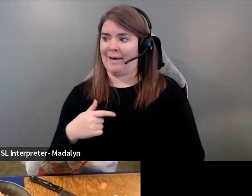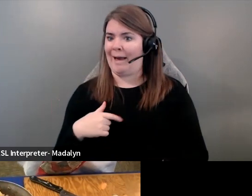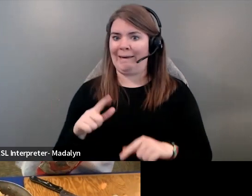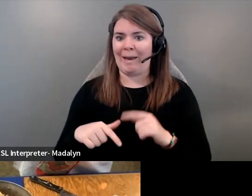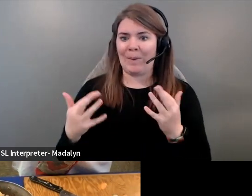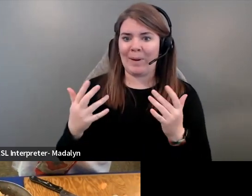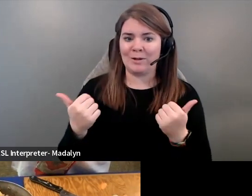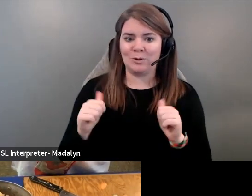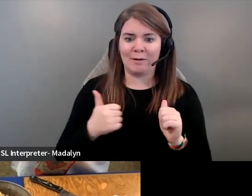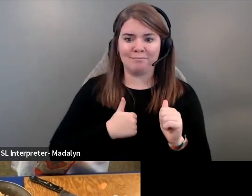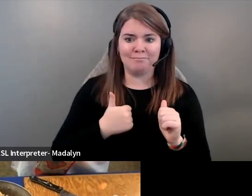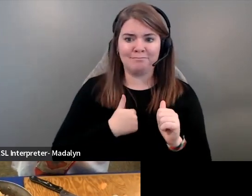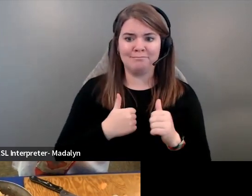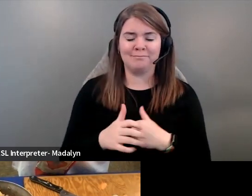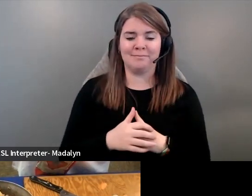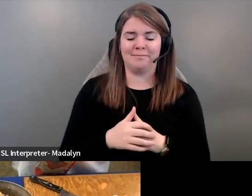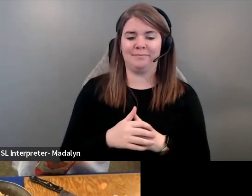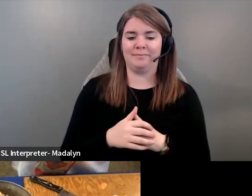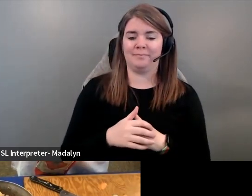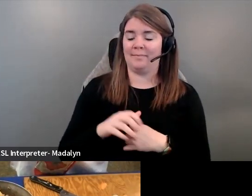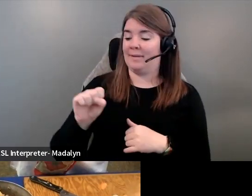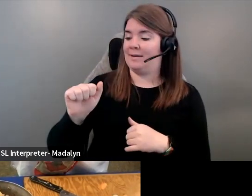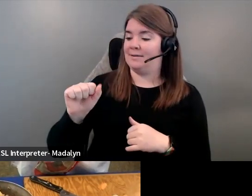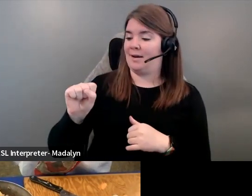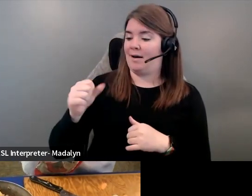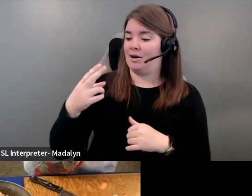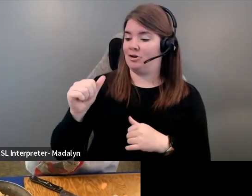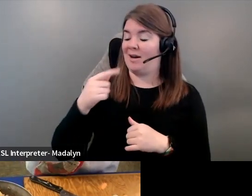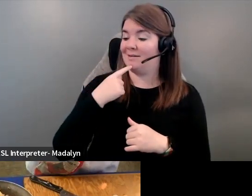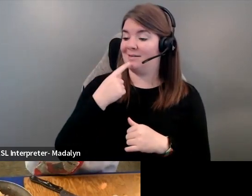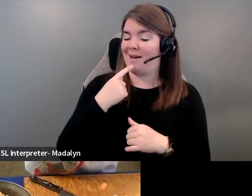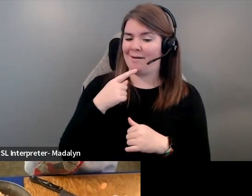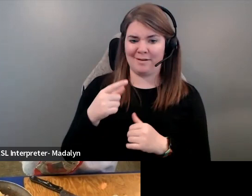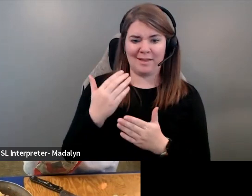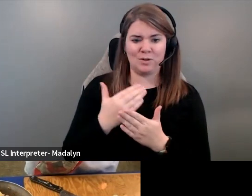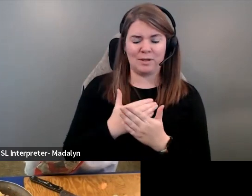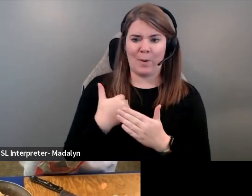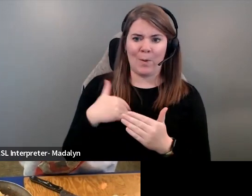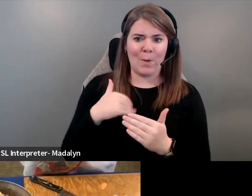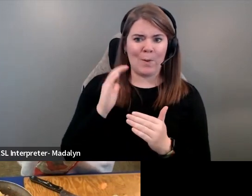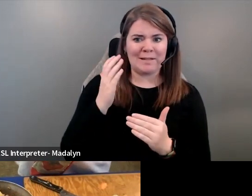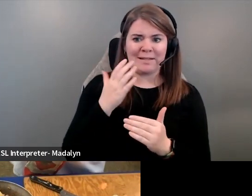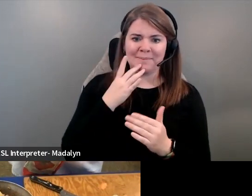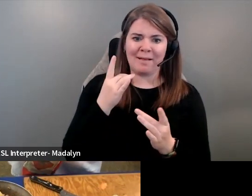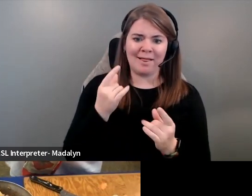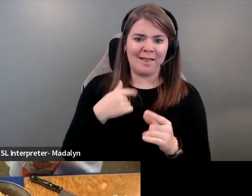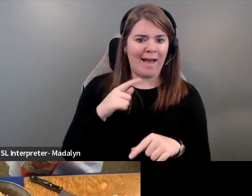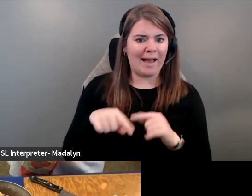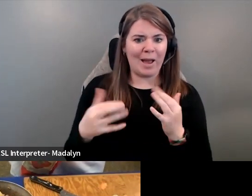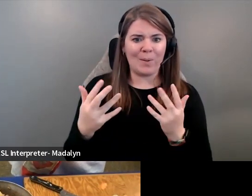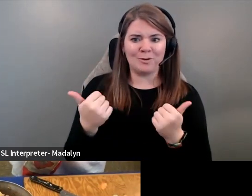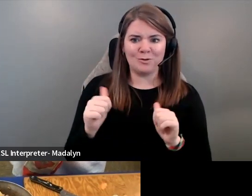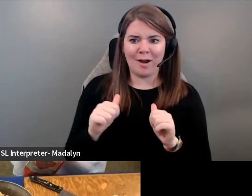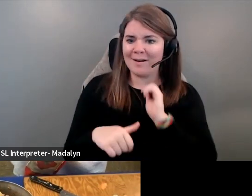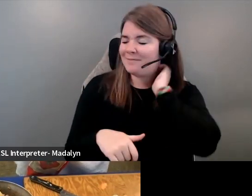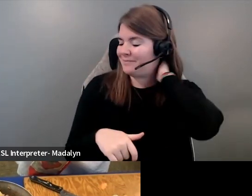recipes on my own. Sasha says these recipes sound so delicious. I can't wait to try them.